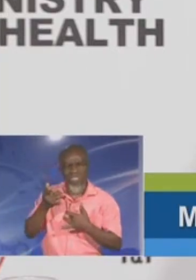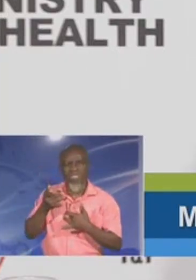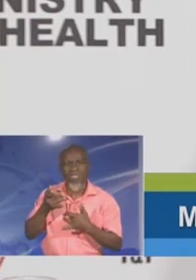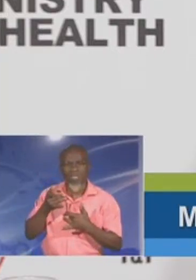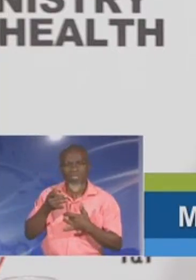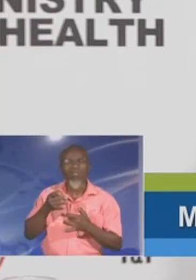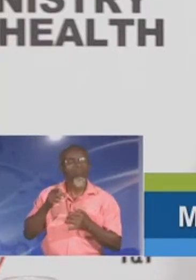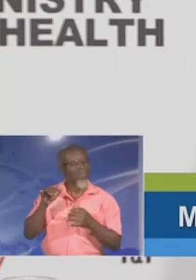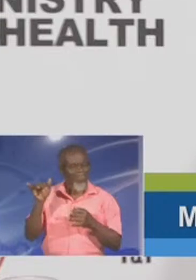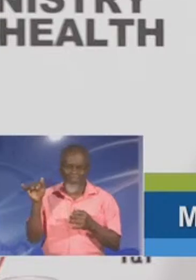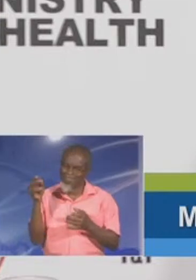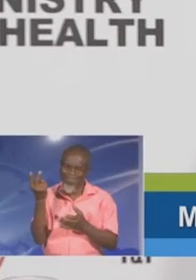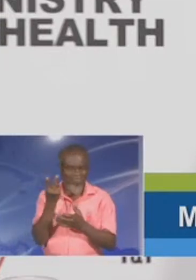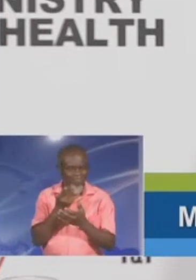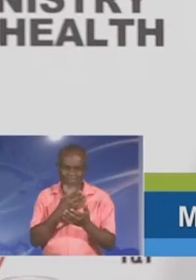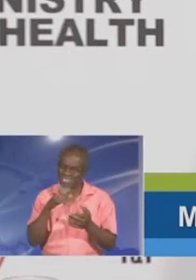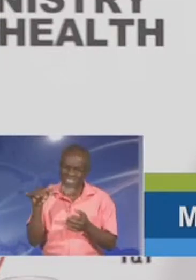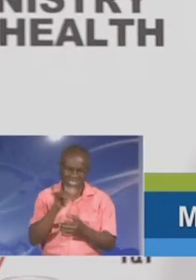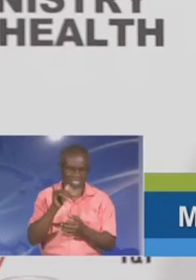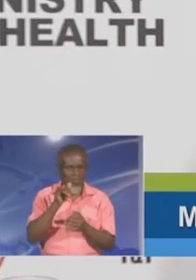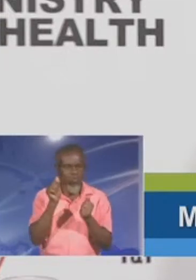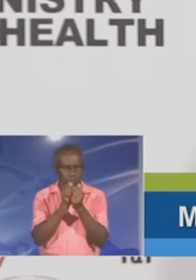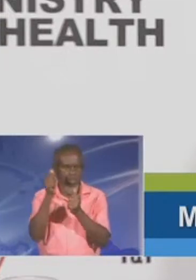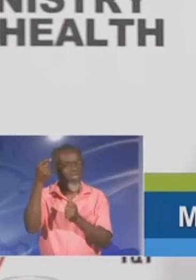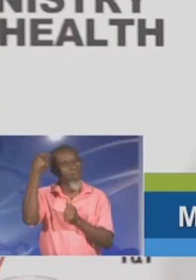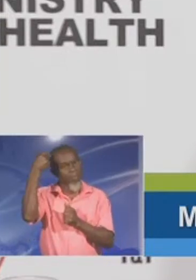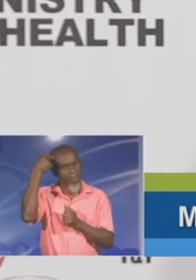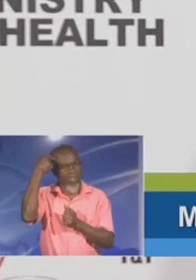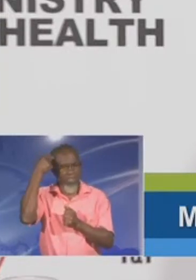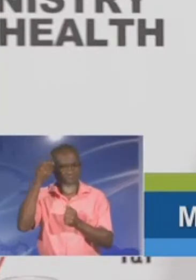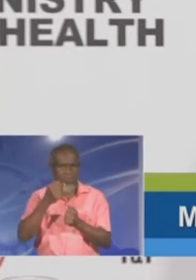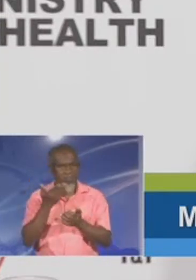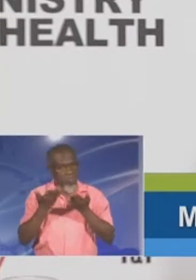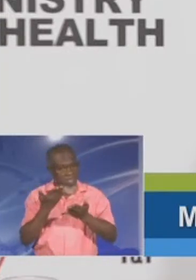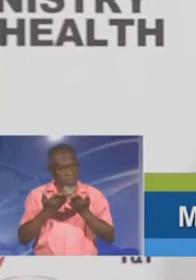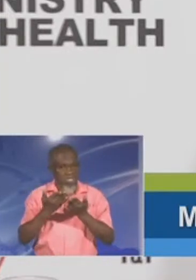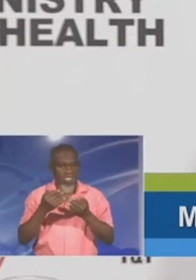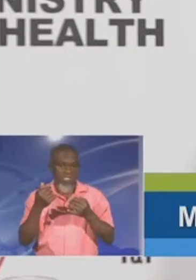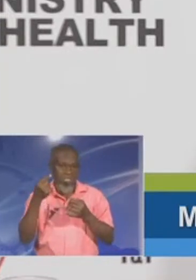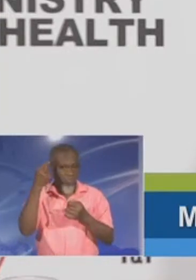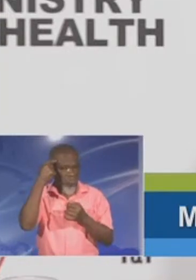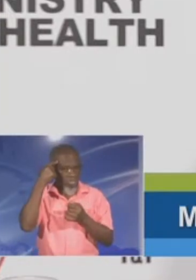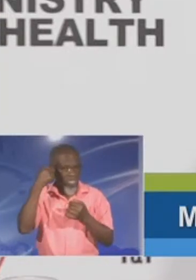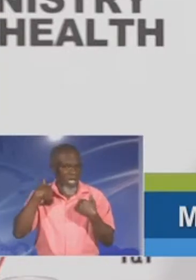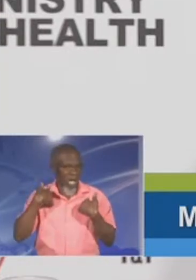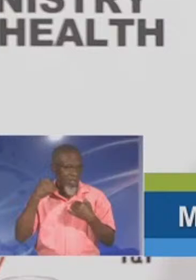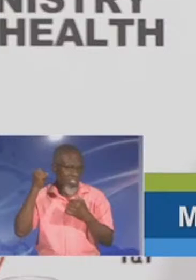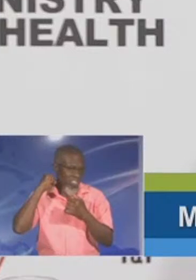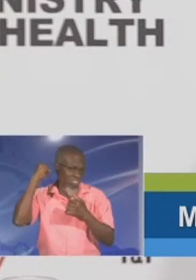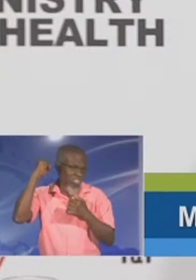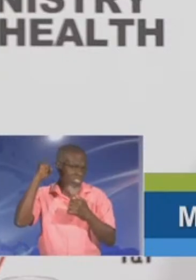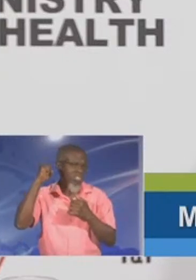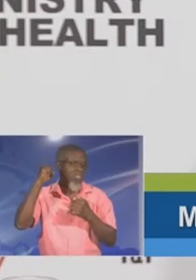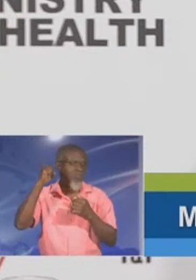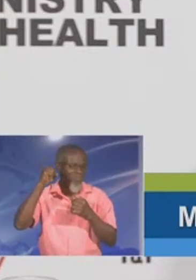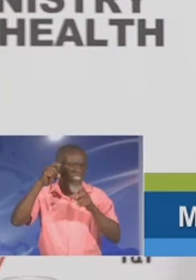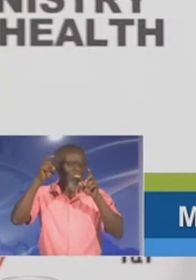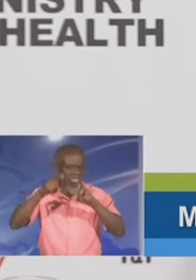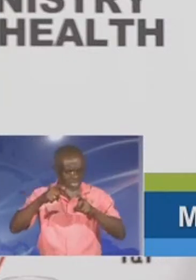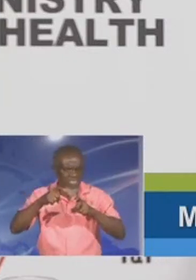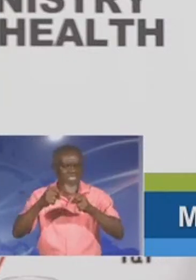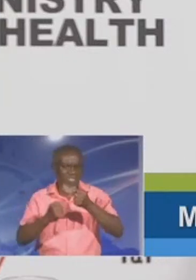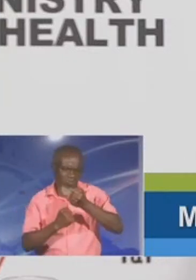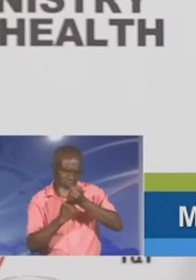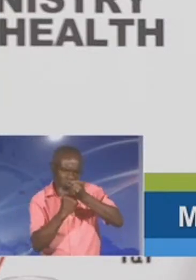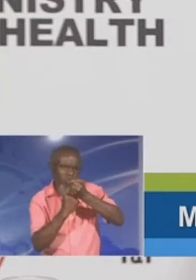sometimes the brain just has too much to deal with at a particular point in time, and it needs some assistance. That assistance